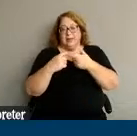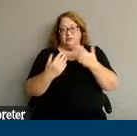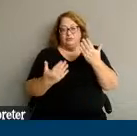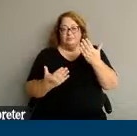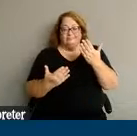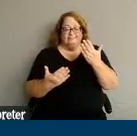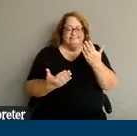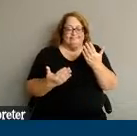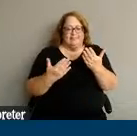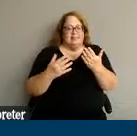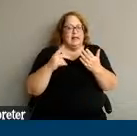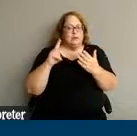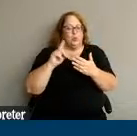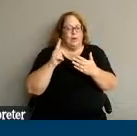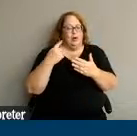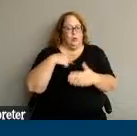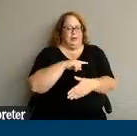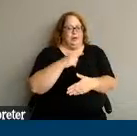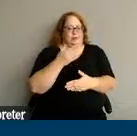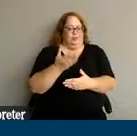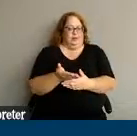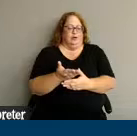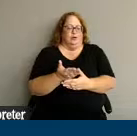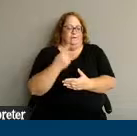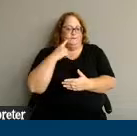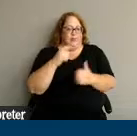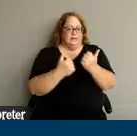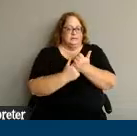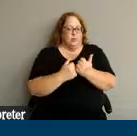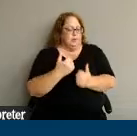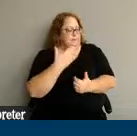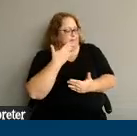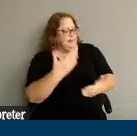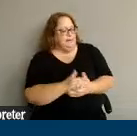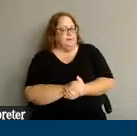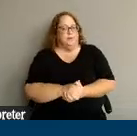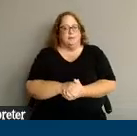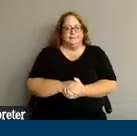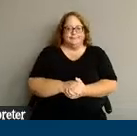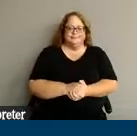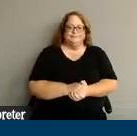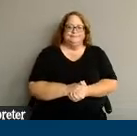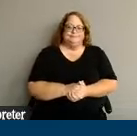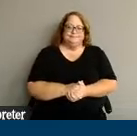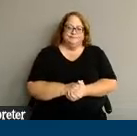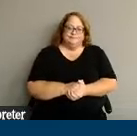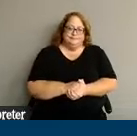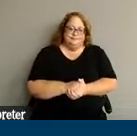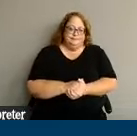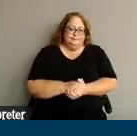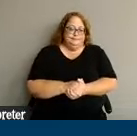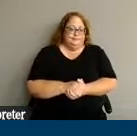So that's kind of where we come in for that support. You're welcome.